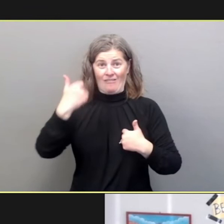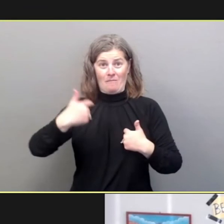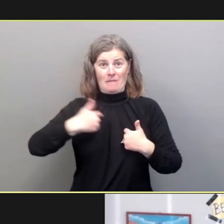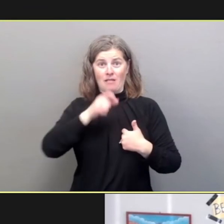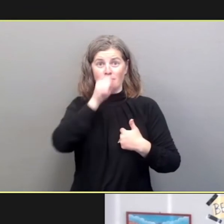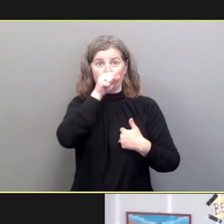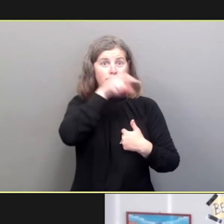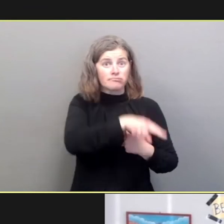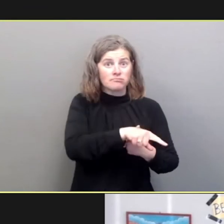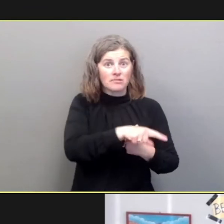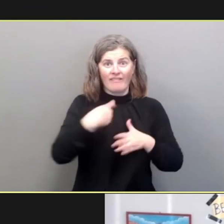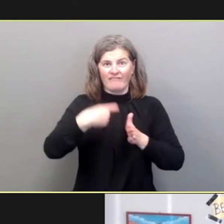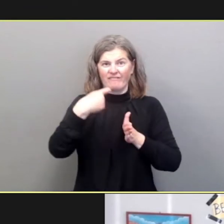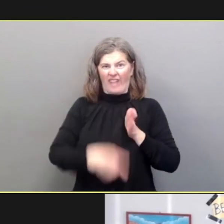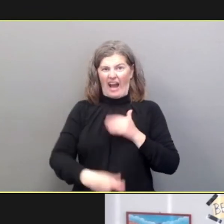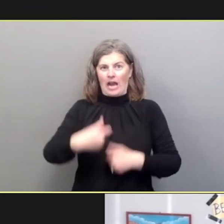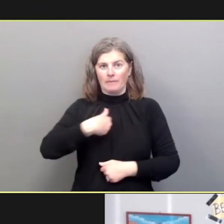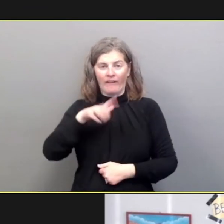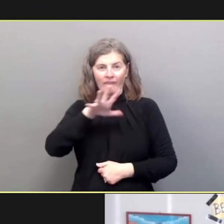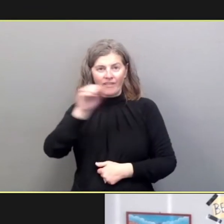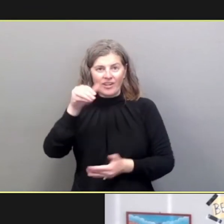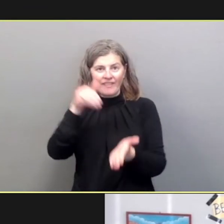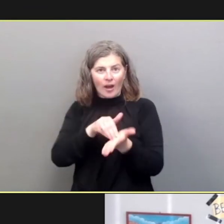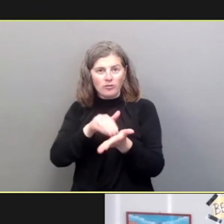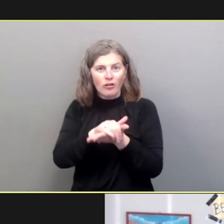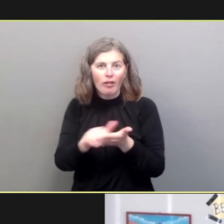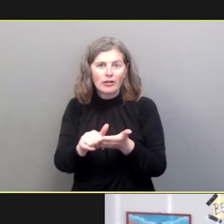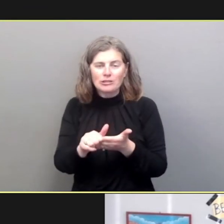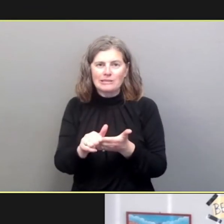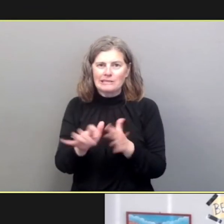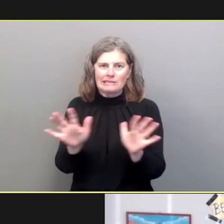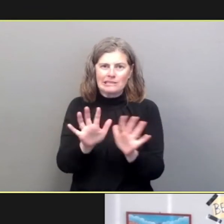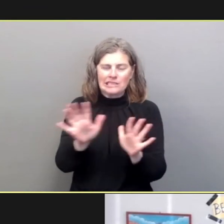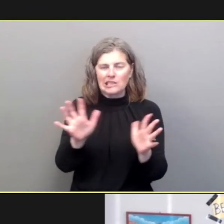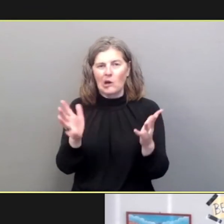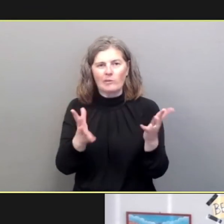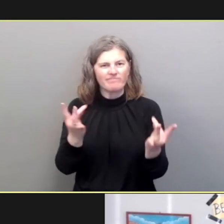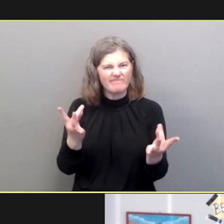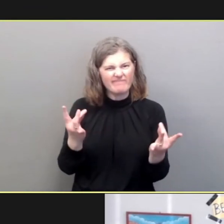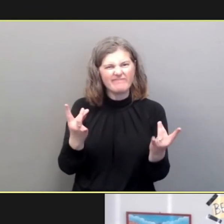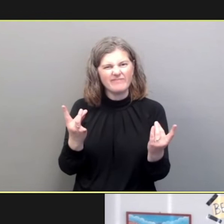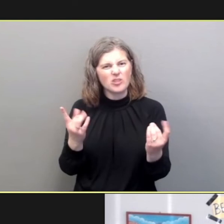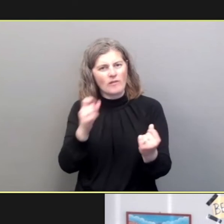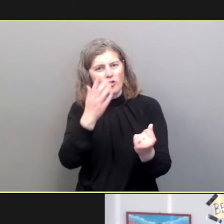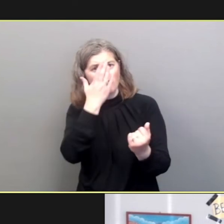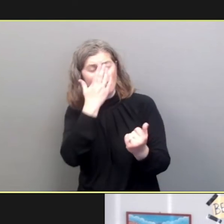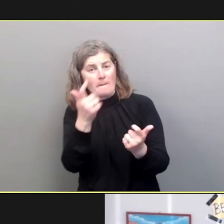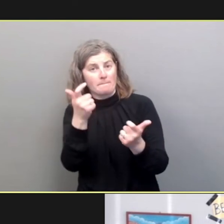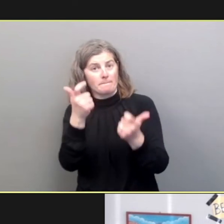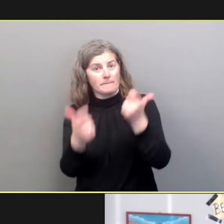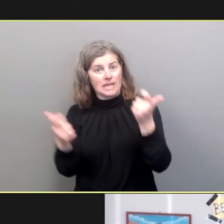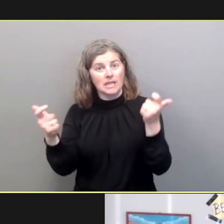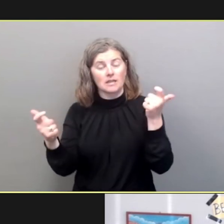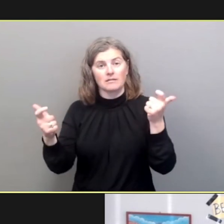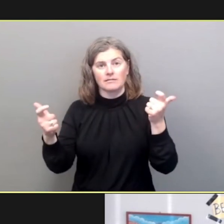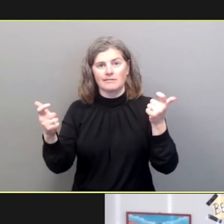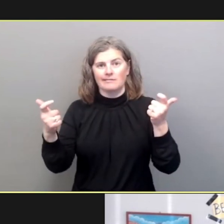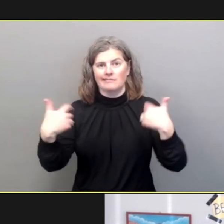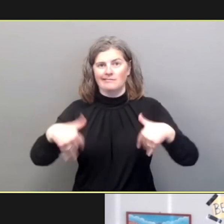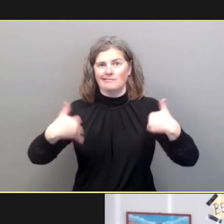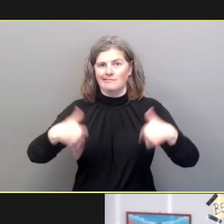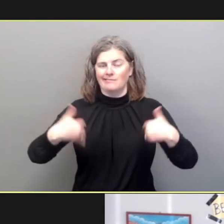I gave away confidential health information. So I think you're raising a really big, sort